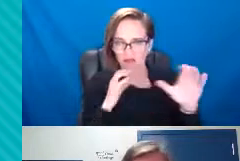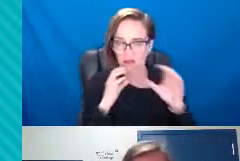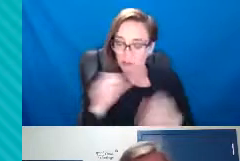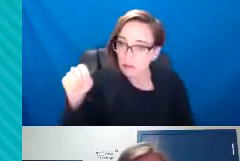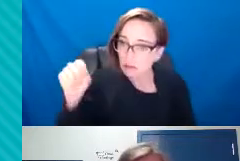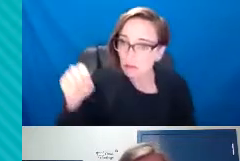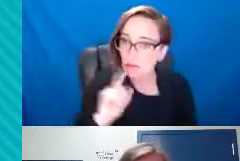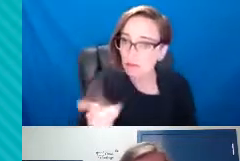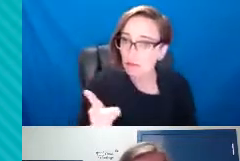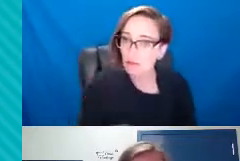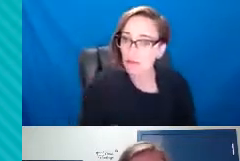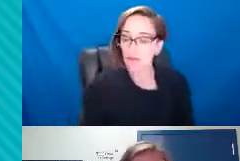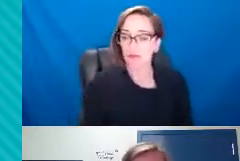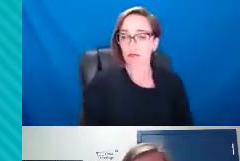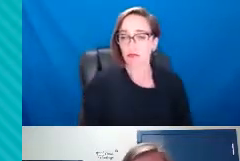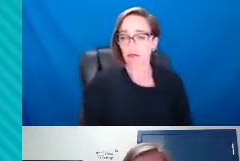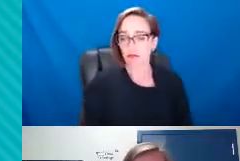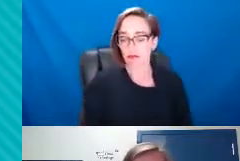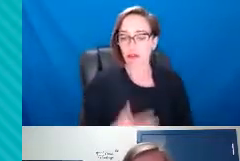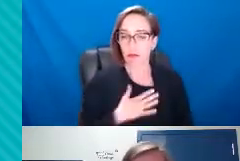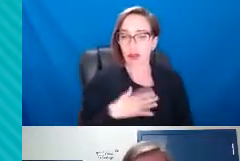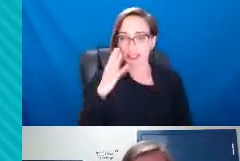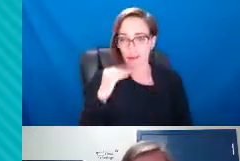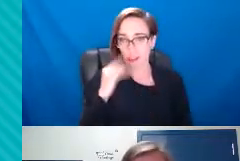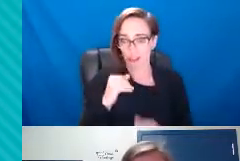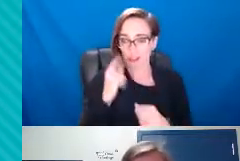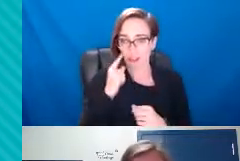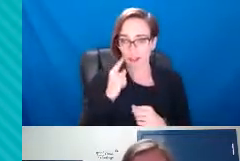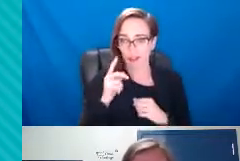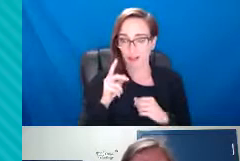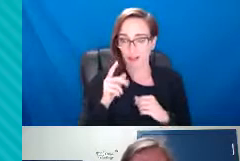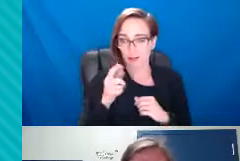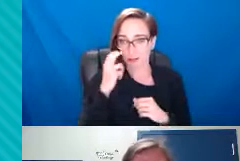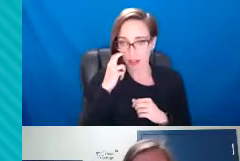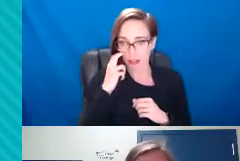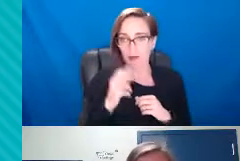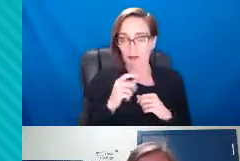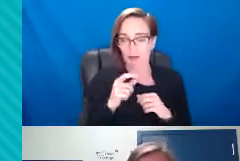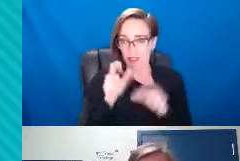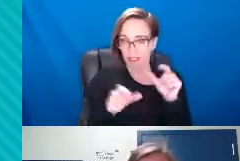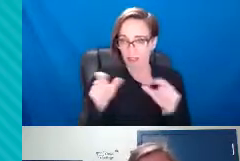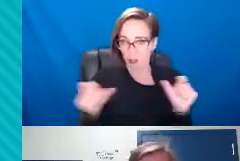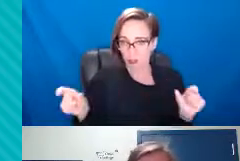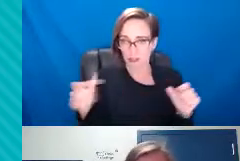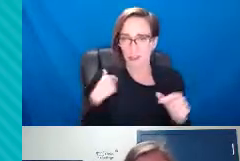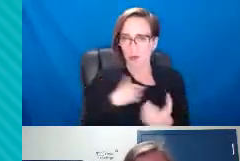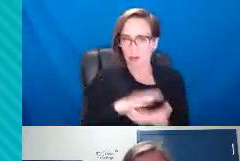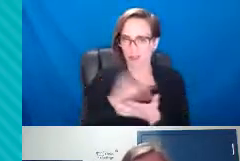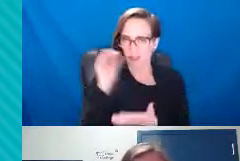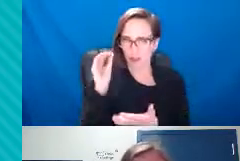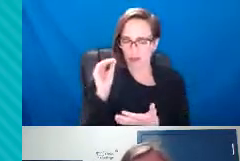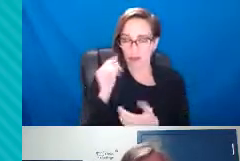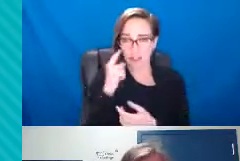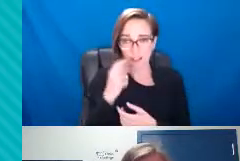With my work with individuals who are deafblind, I have learned, and actually we all have, that deafblind